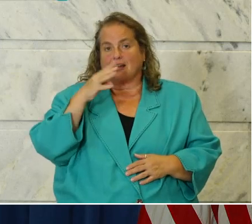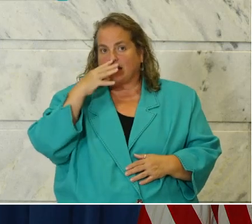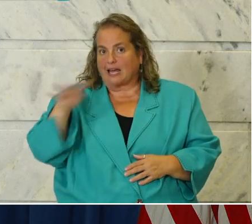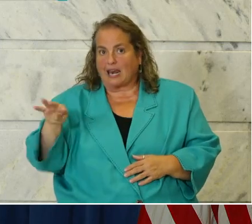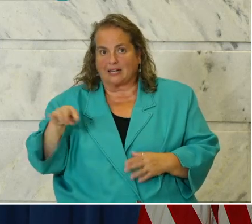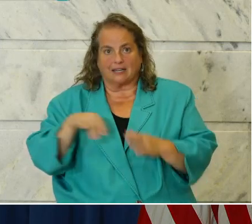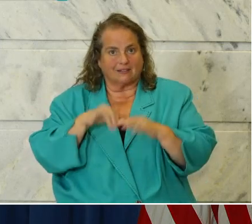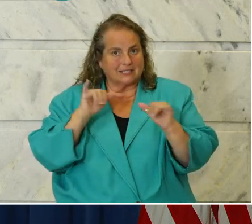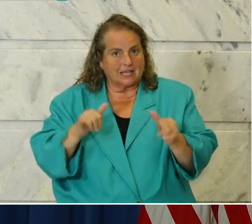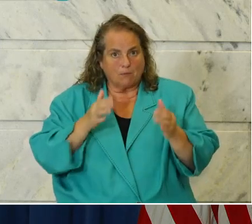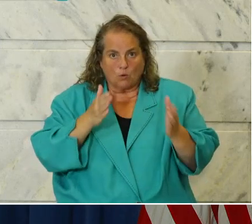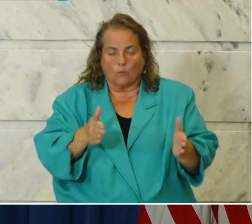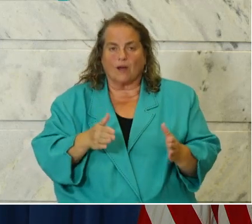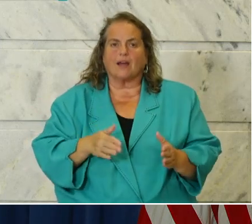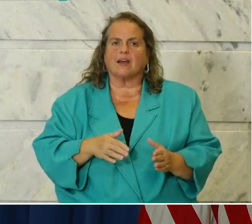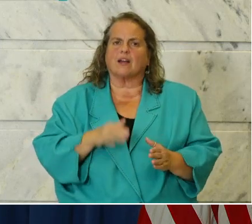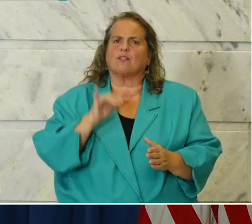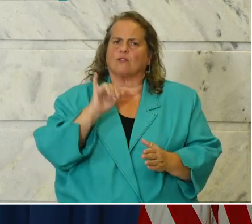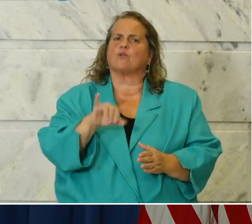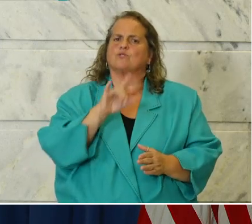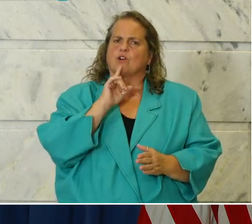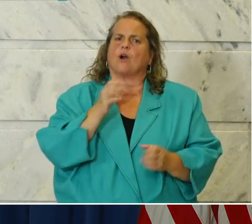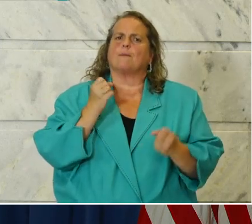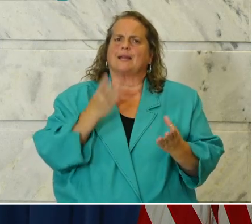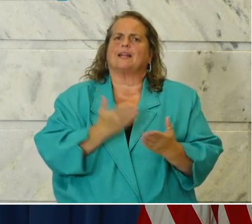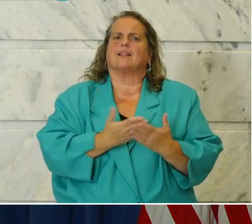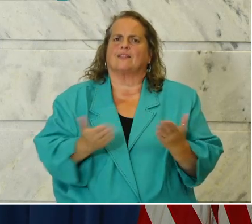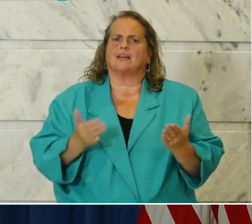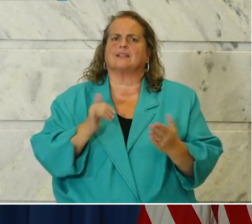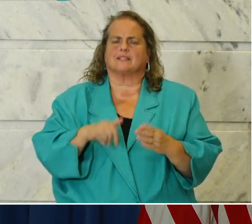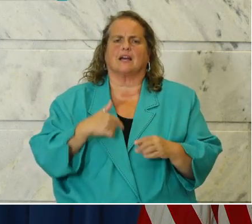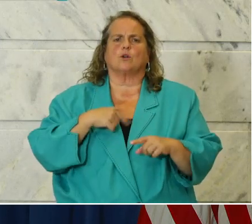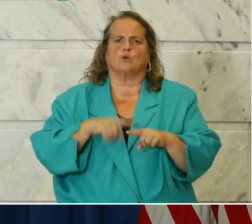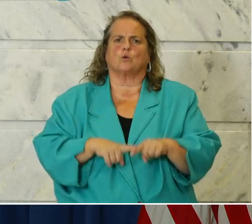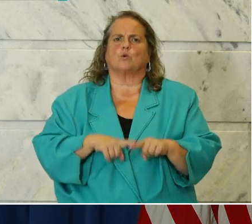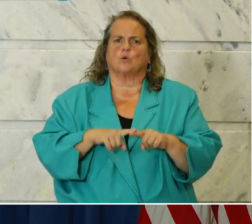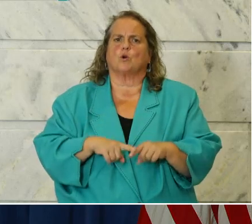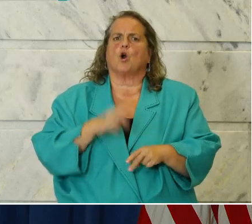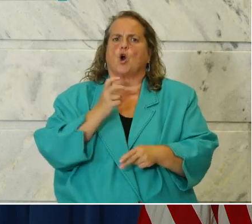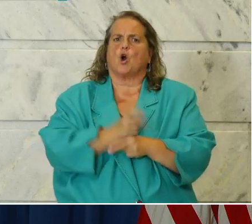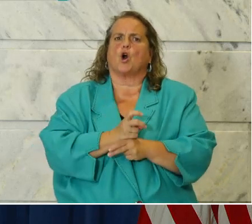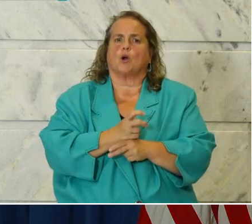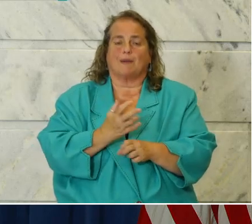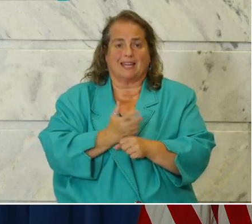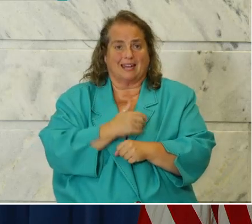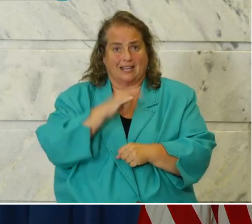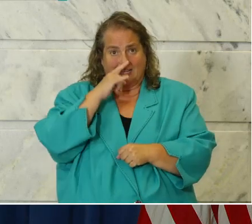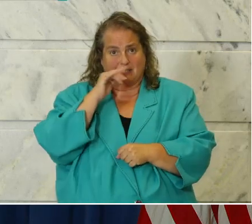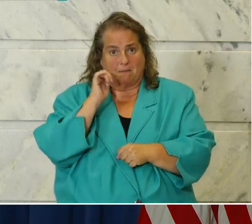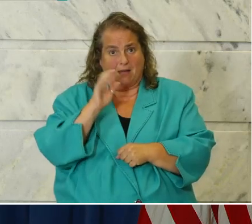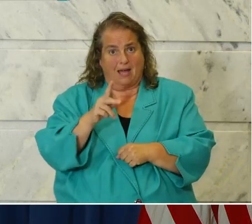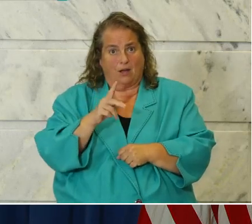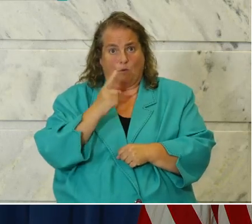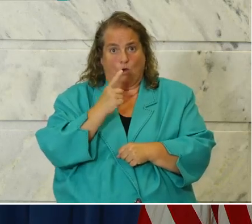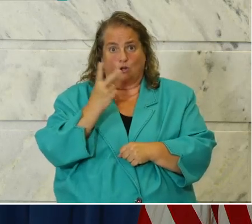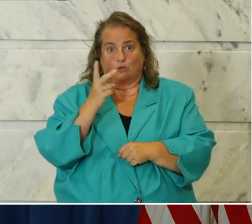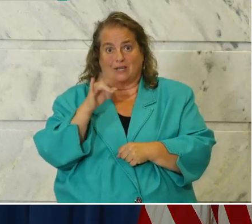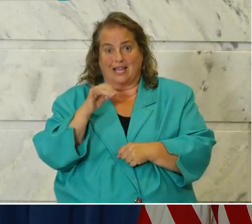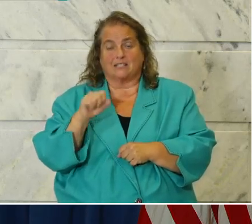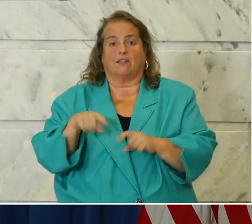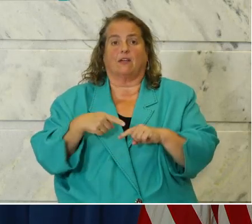same way. Those are all things that weigh heavily. But getting kids back 1 or 2 days and then them having to